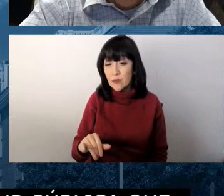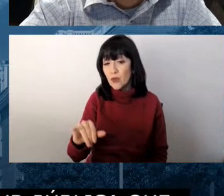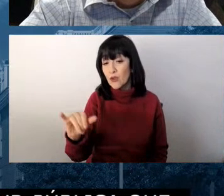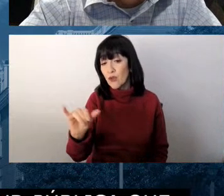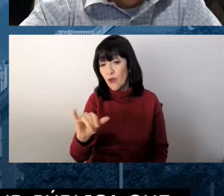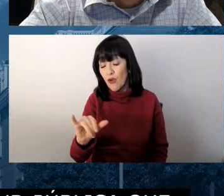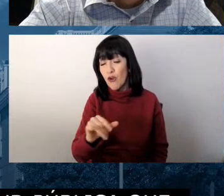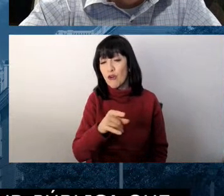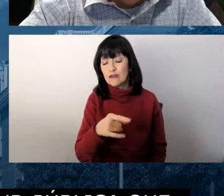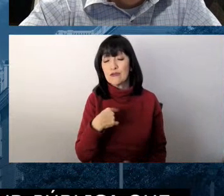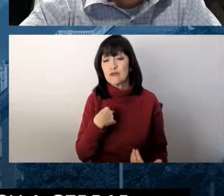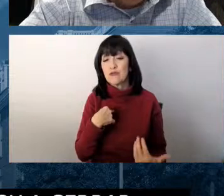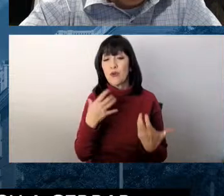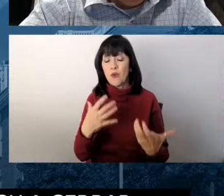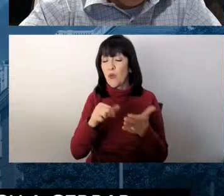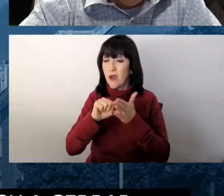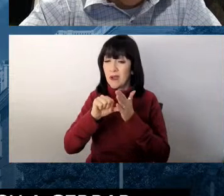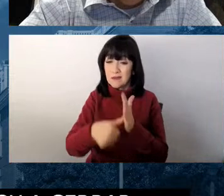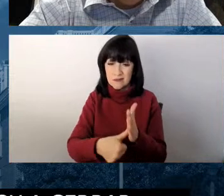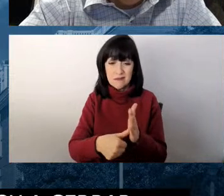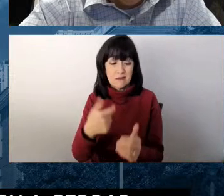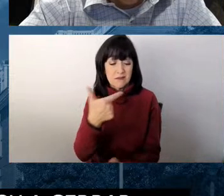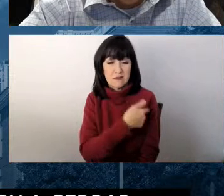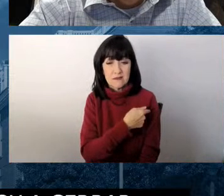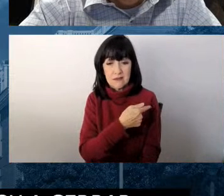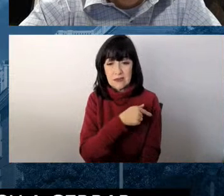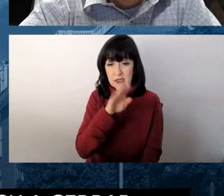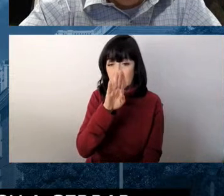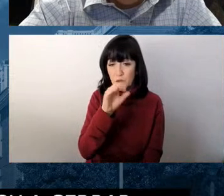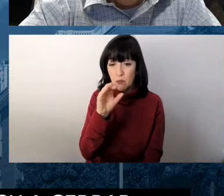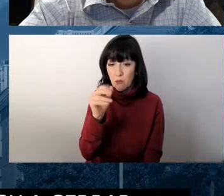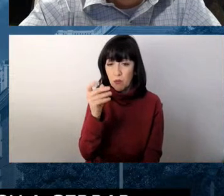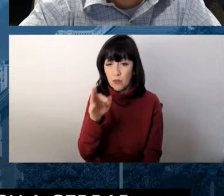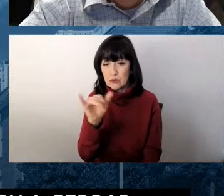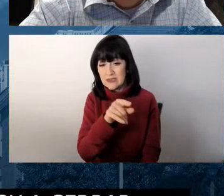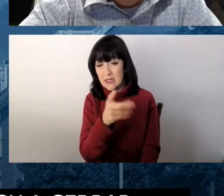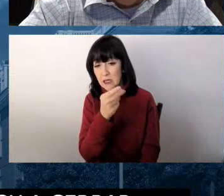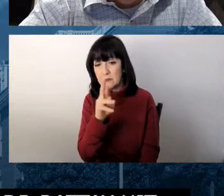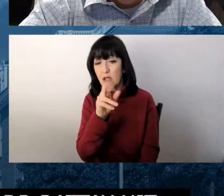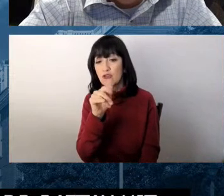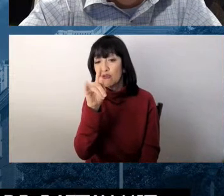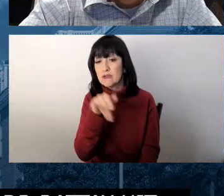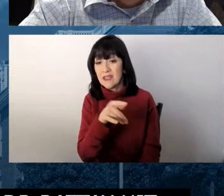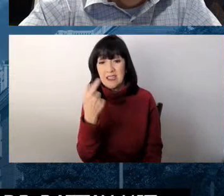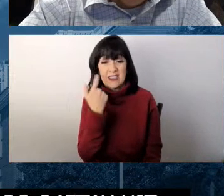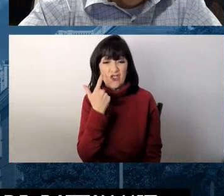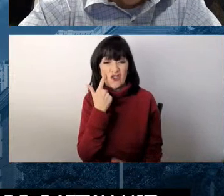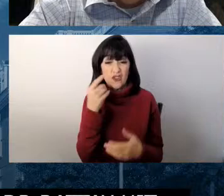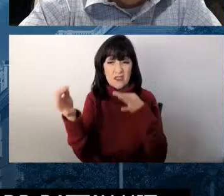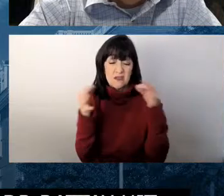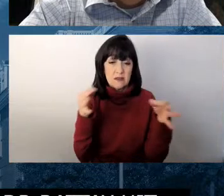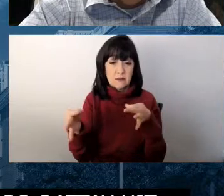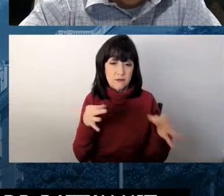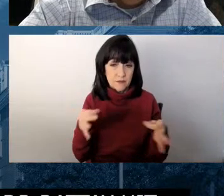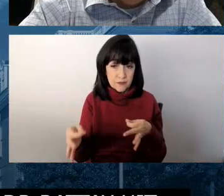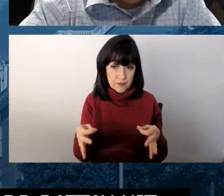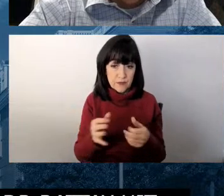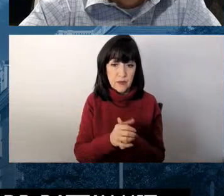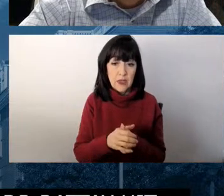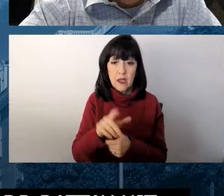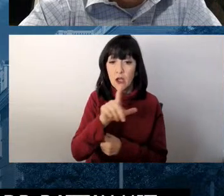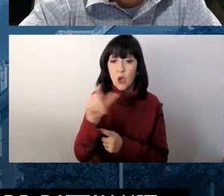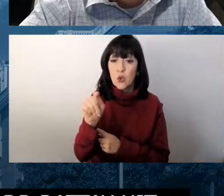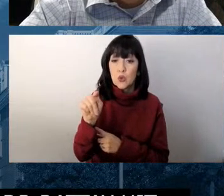upon, and that's the boosters. This weekend, the Lieutenant Governor, Senator Poore, and others held